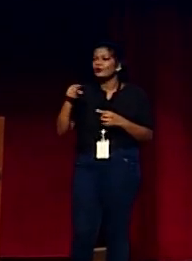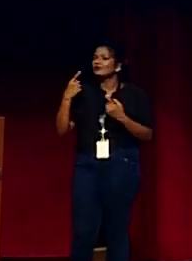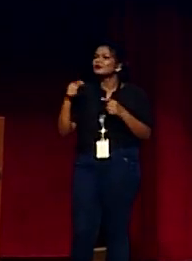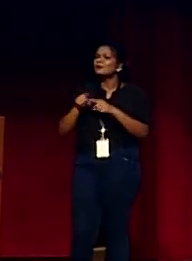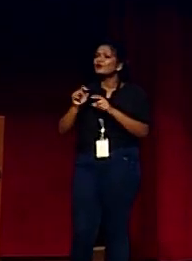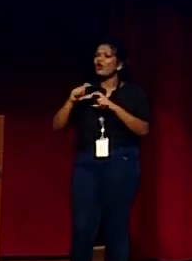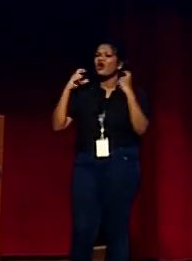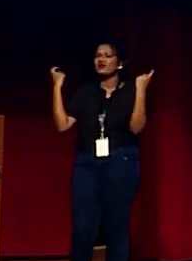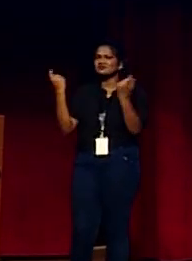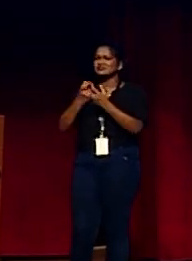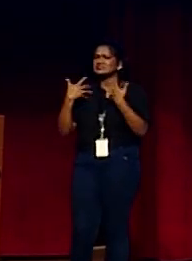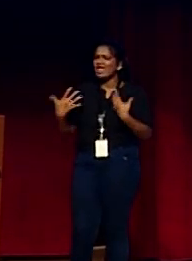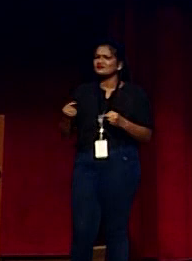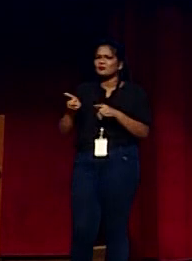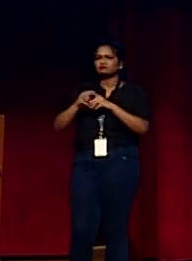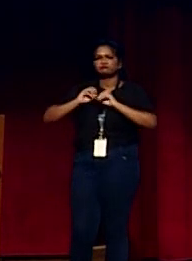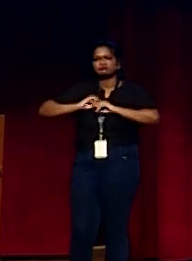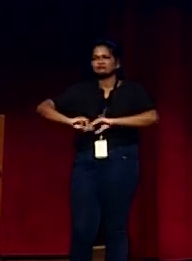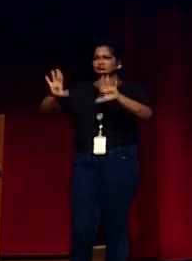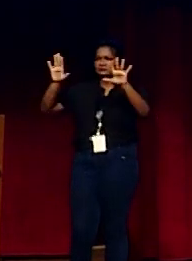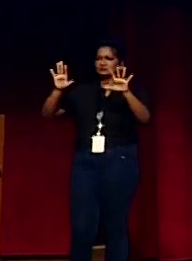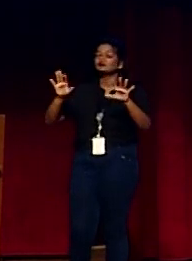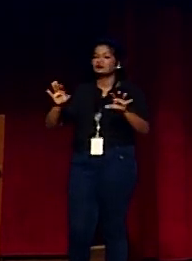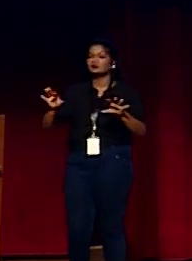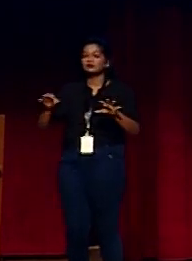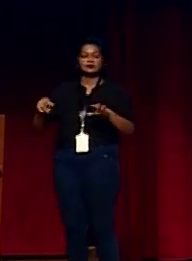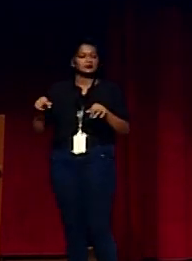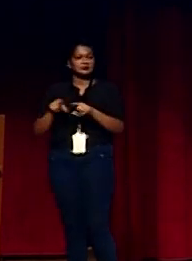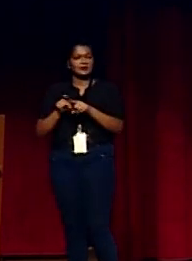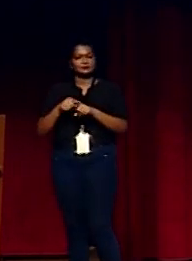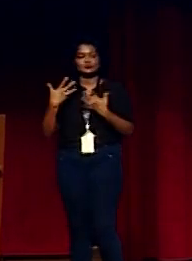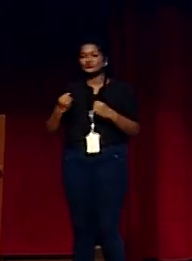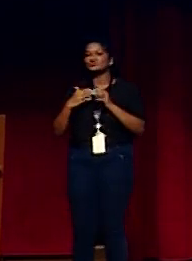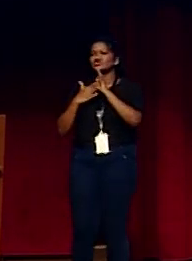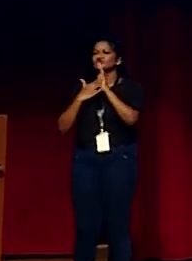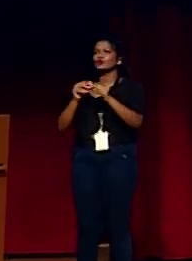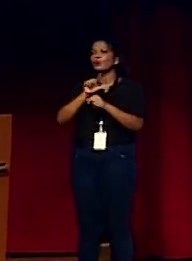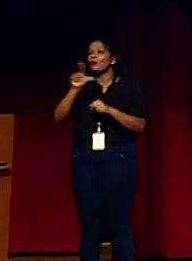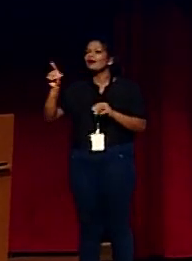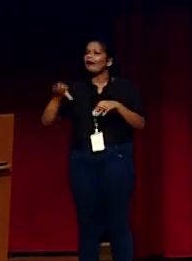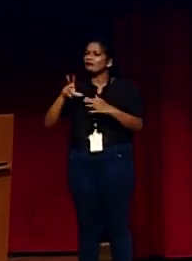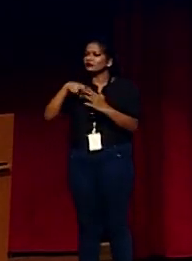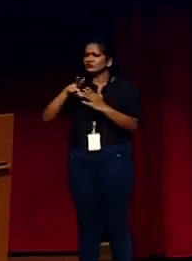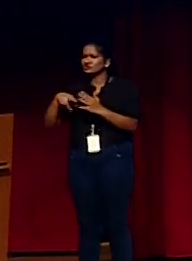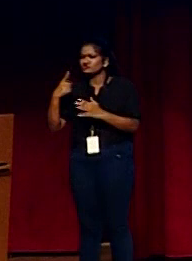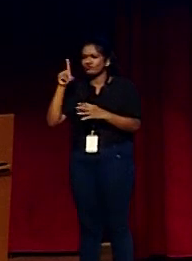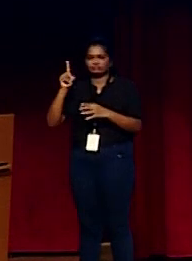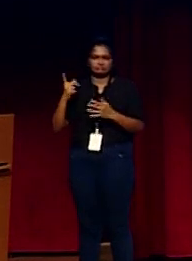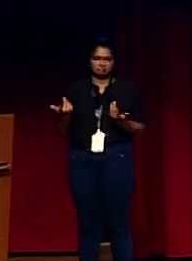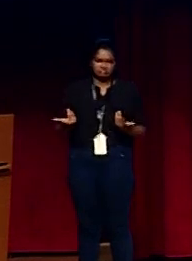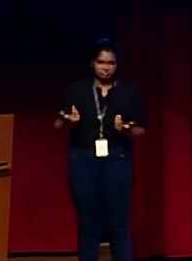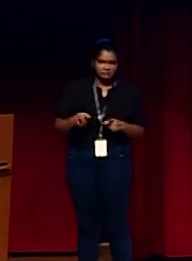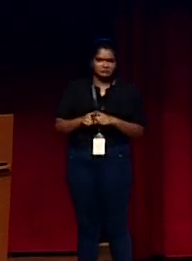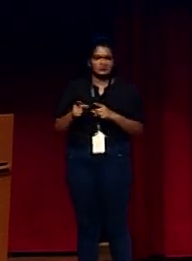the conferences where we actually published about that stuff. And just to show you that we're really eating our own dog food,